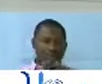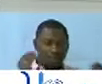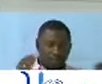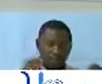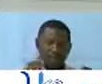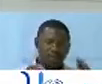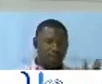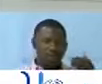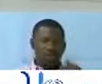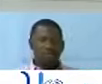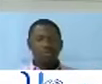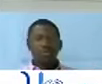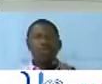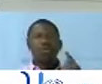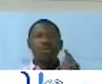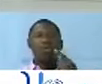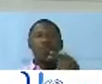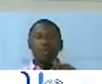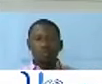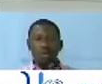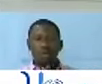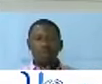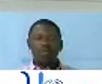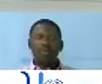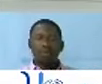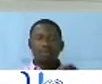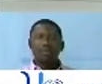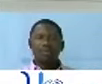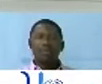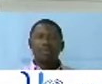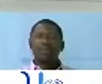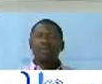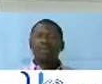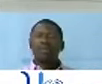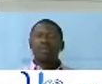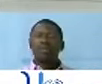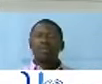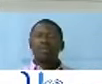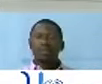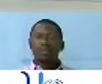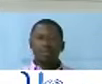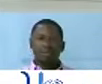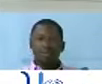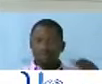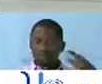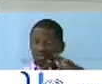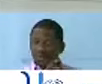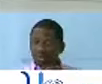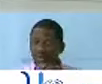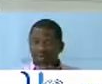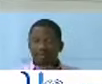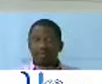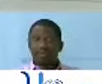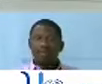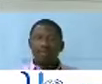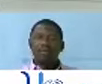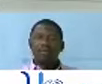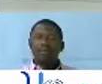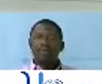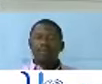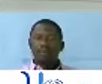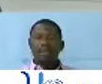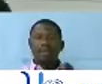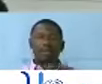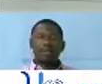way we can make sure that we all rise or sing together is, I said, my father-in-law at the time owned Gamtos. I said, I can arrange a bus to Uncle